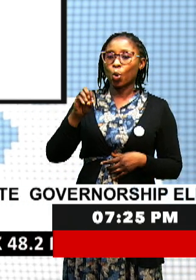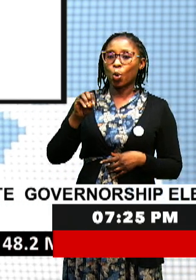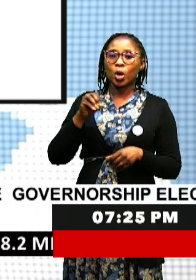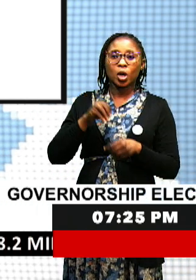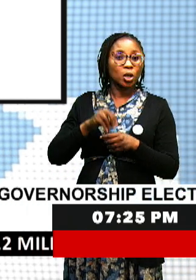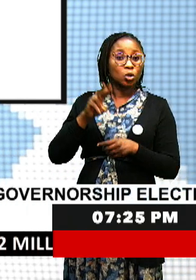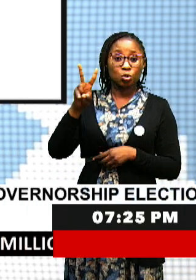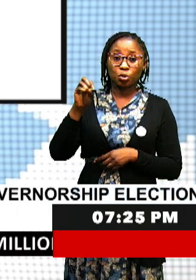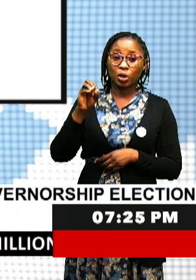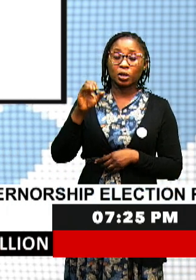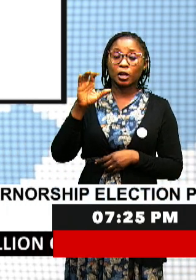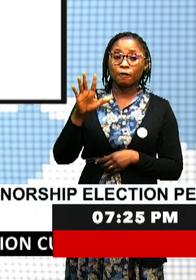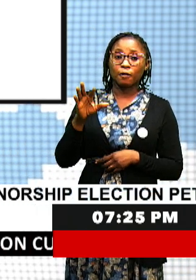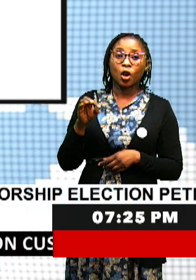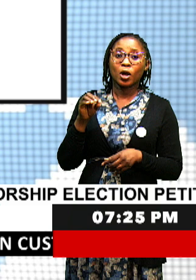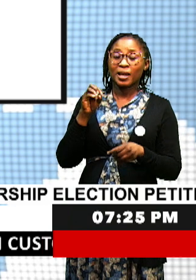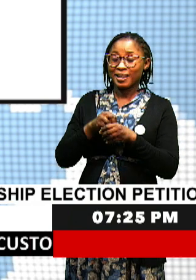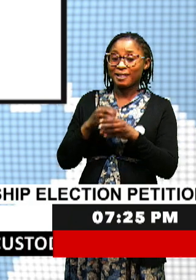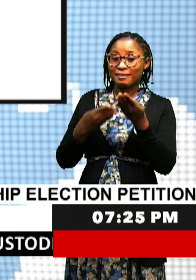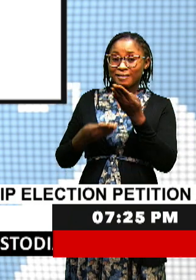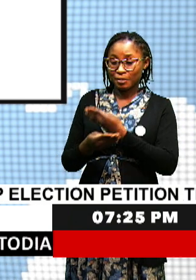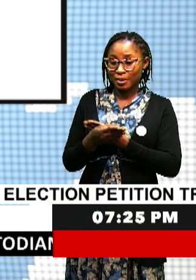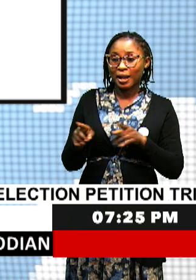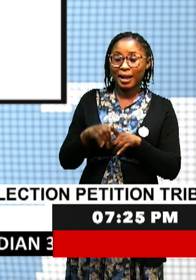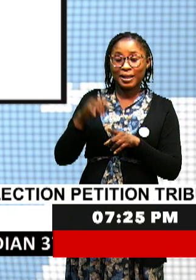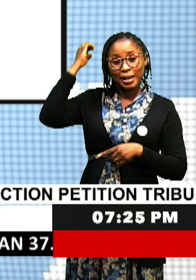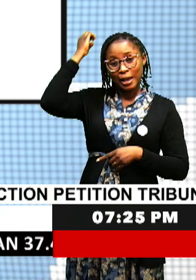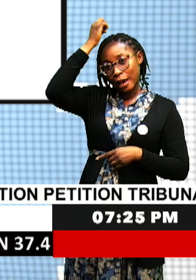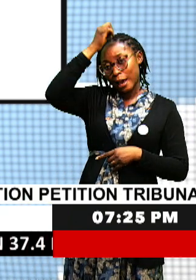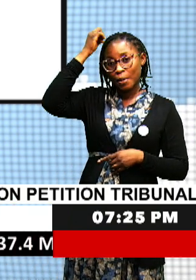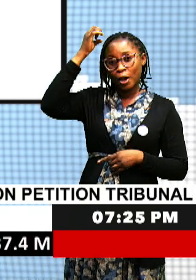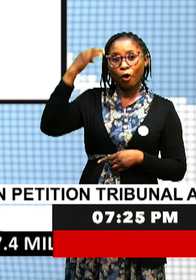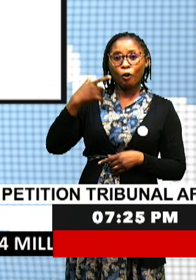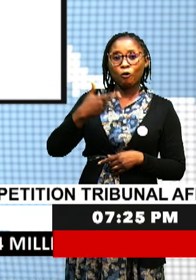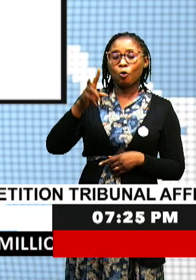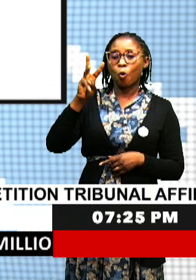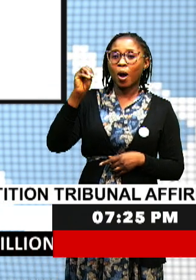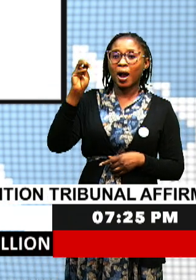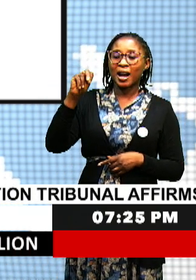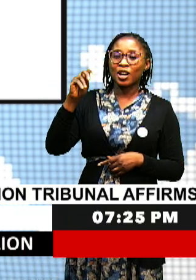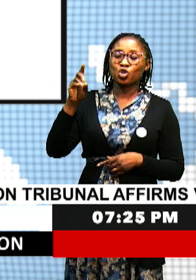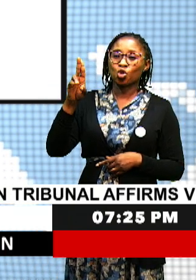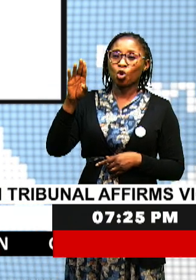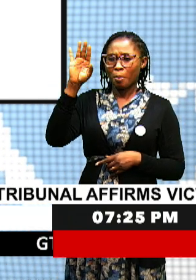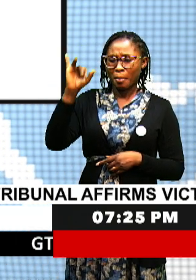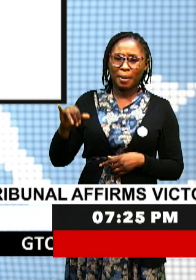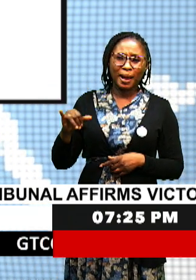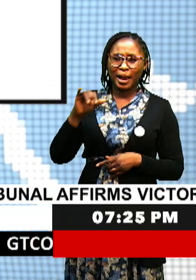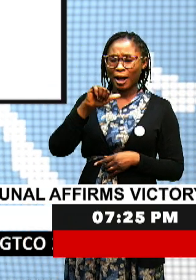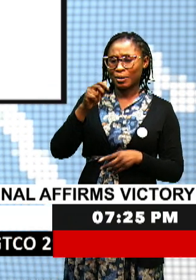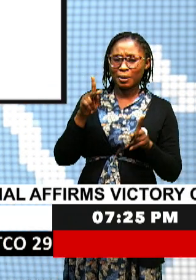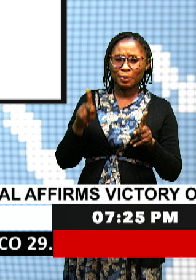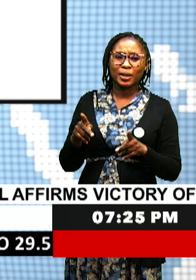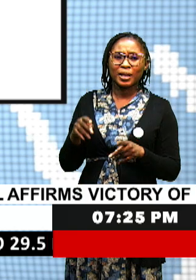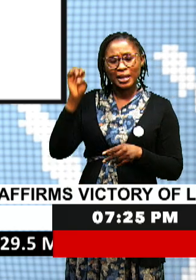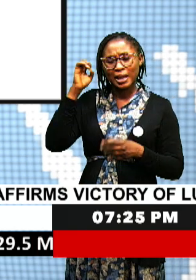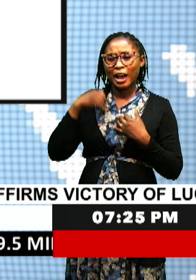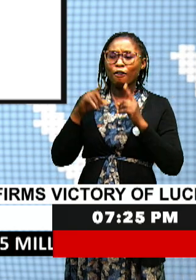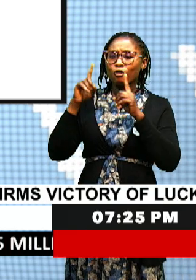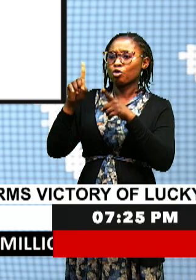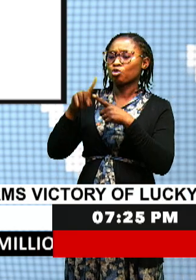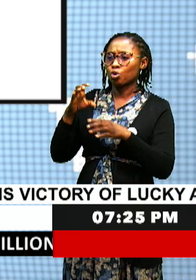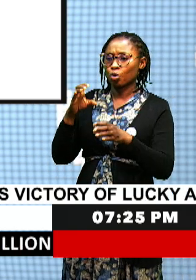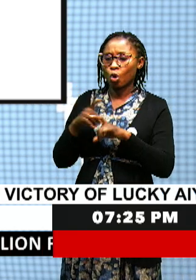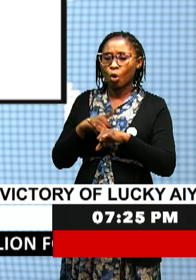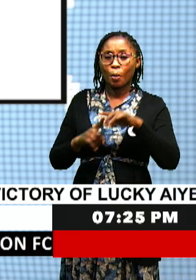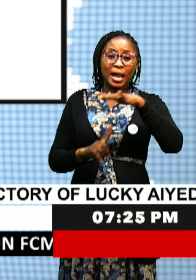2005. Upon his replacement as Emir of Gondu Emirate by Muhammadu Bashir, Jokolo had sought redress. But the